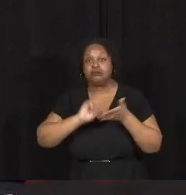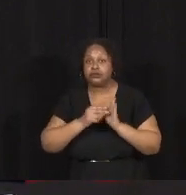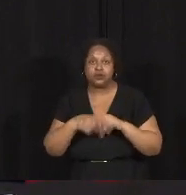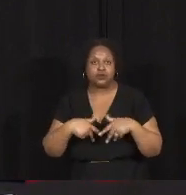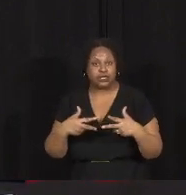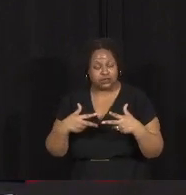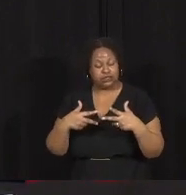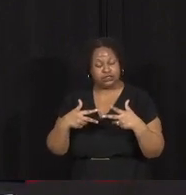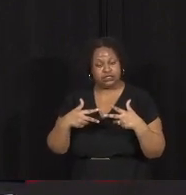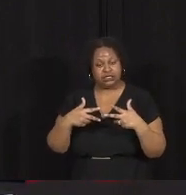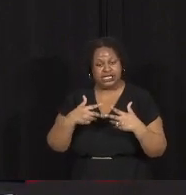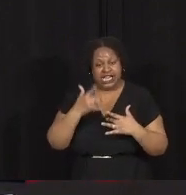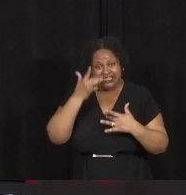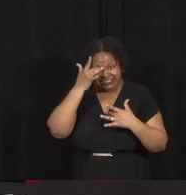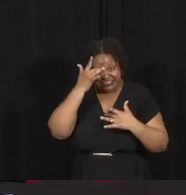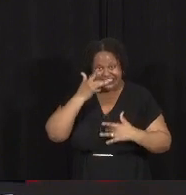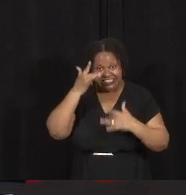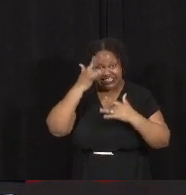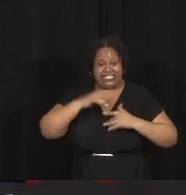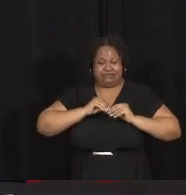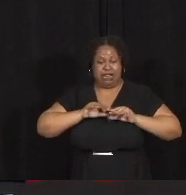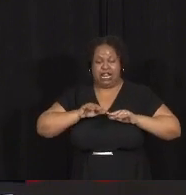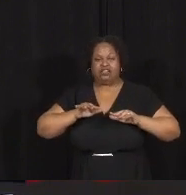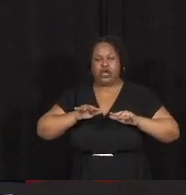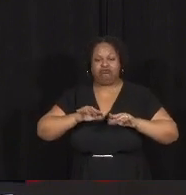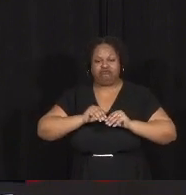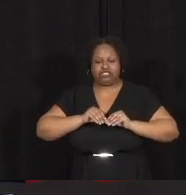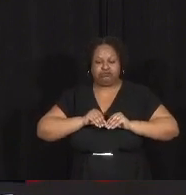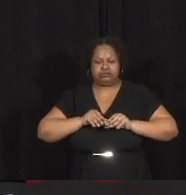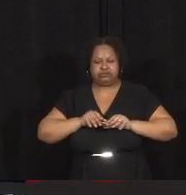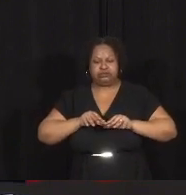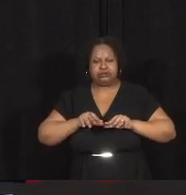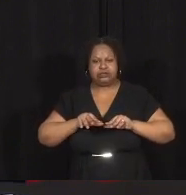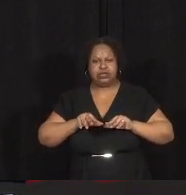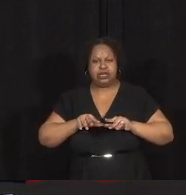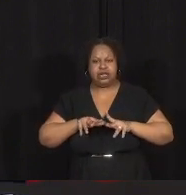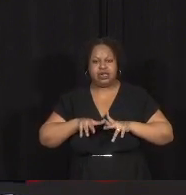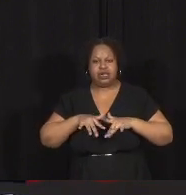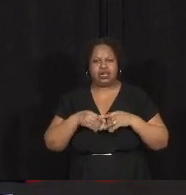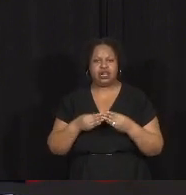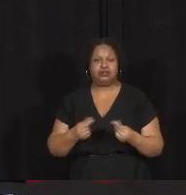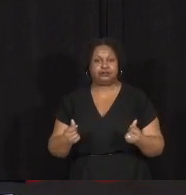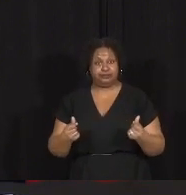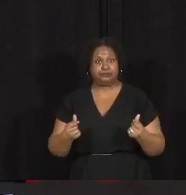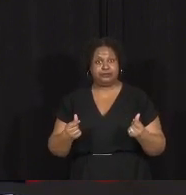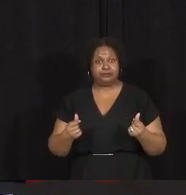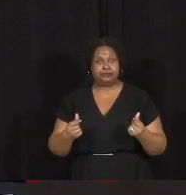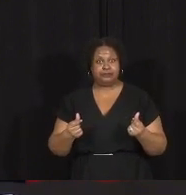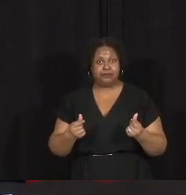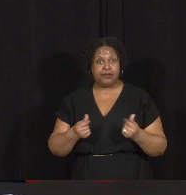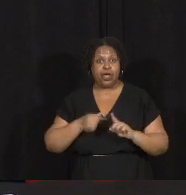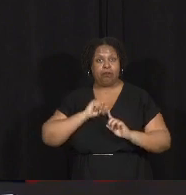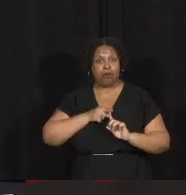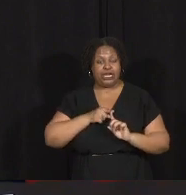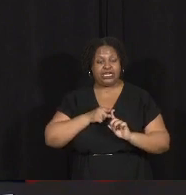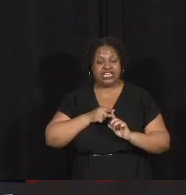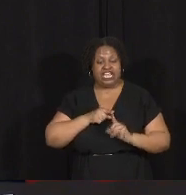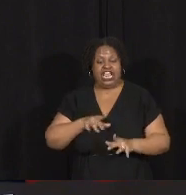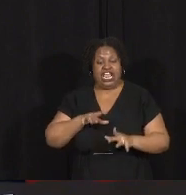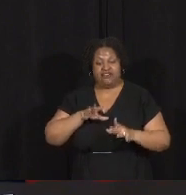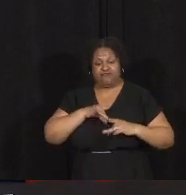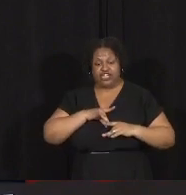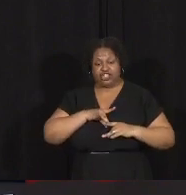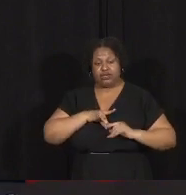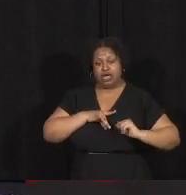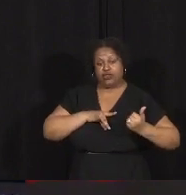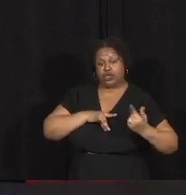peter out. So it's about breaking the chain of infection. And it's very important that every